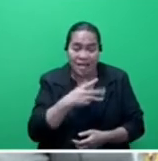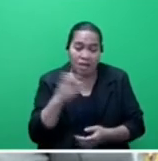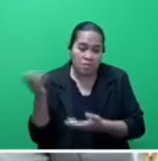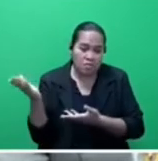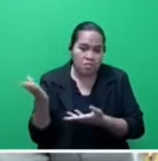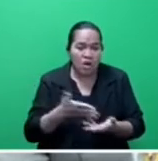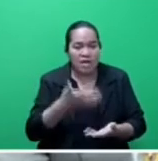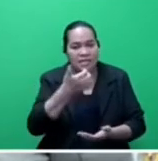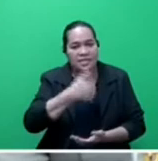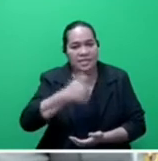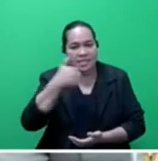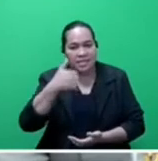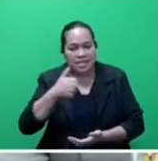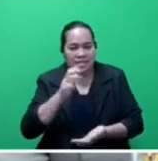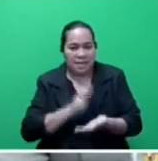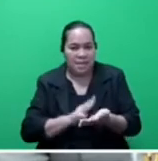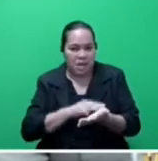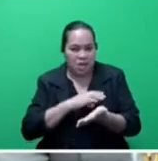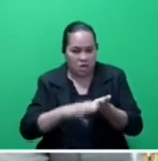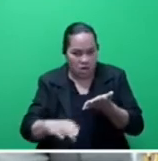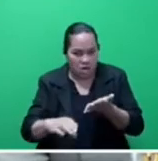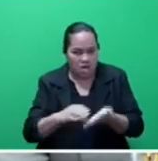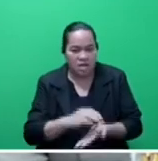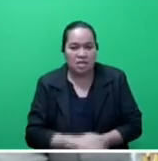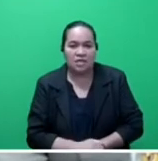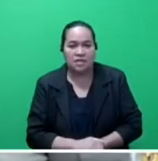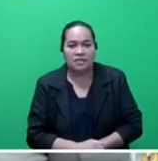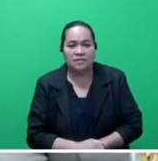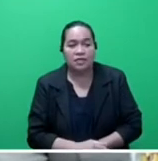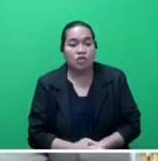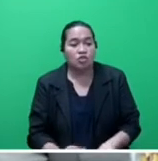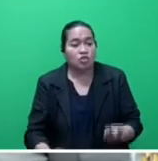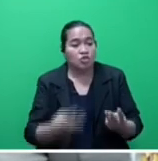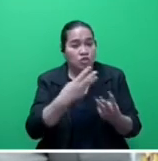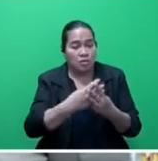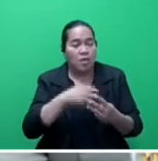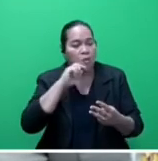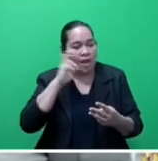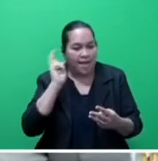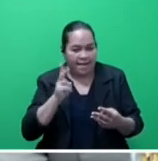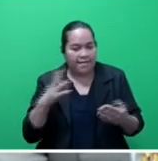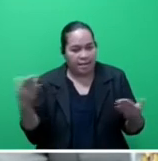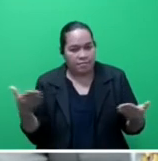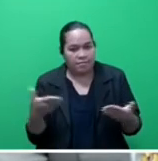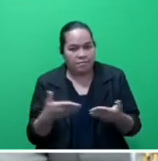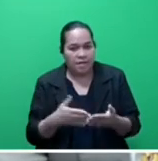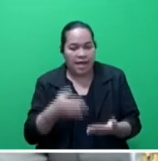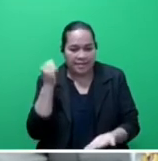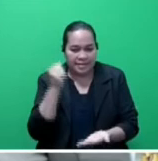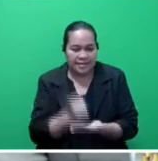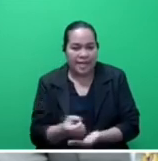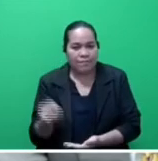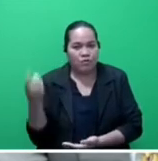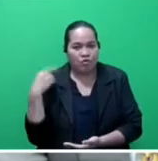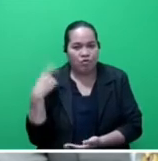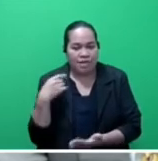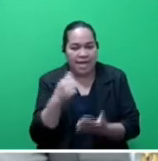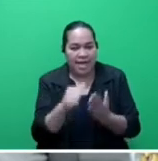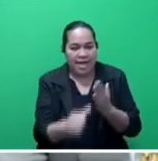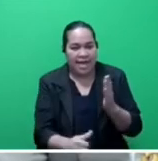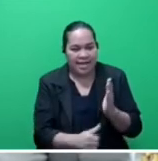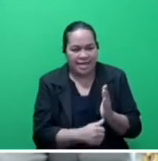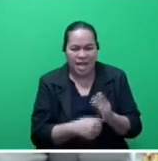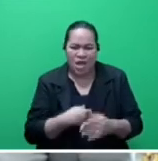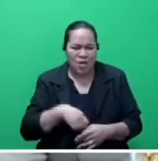$66 million, $333,000. So SODELPA will reintroduce the Stamp Duty Act. We cannot